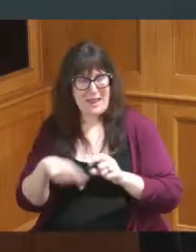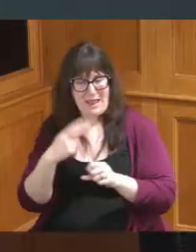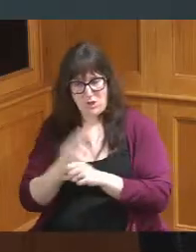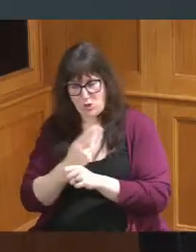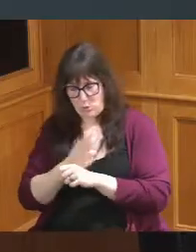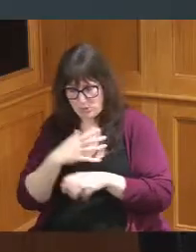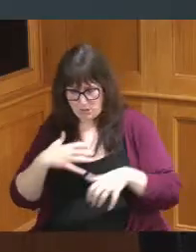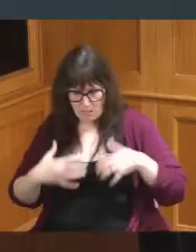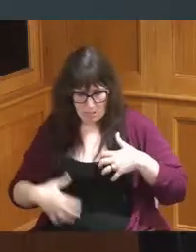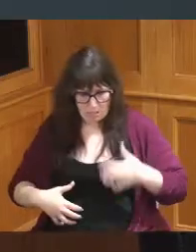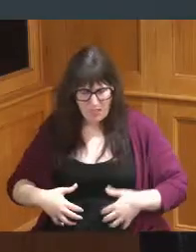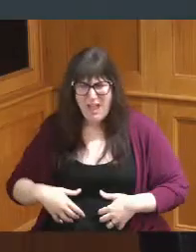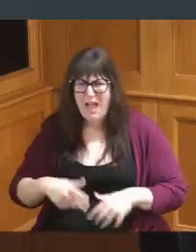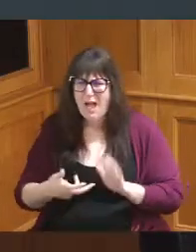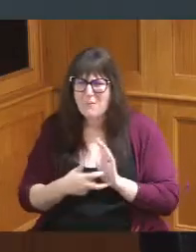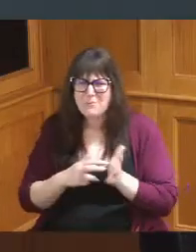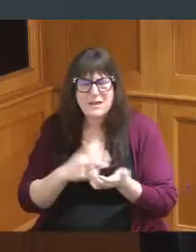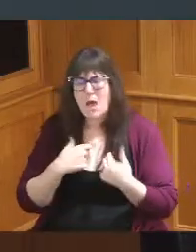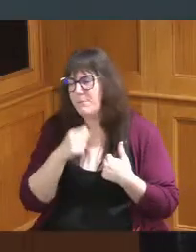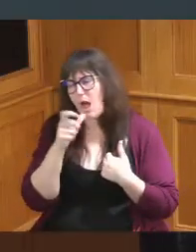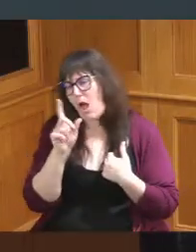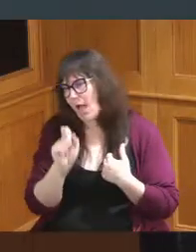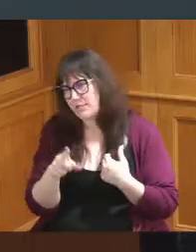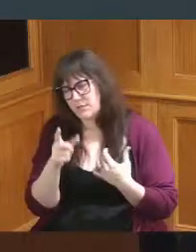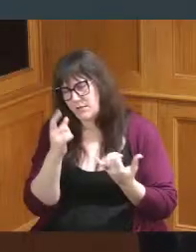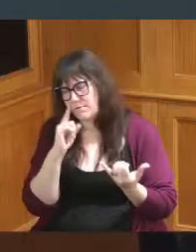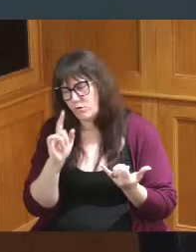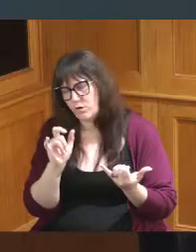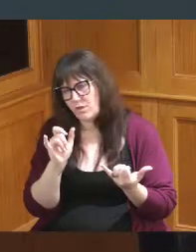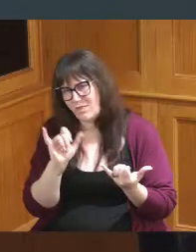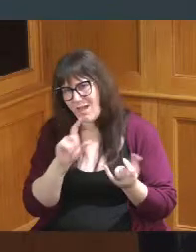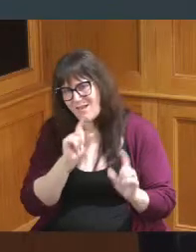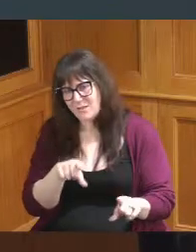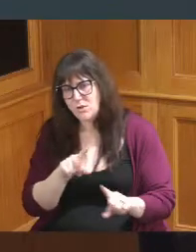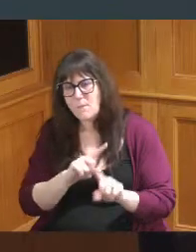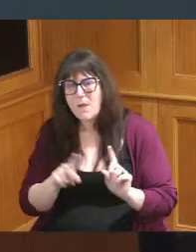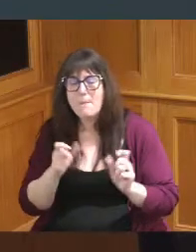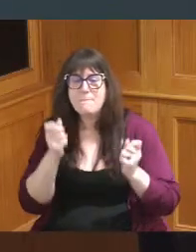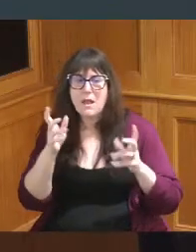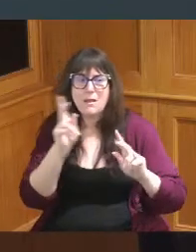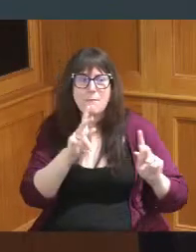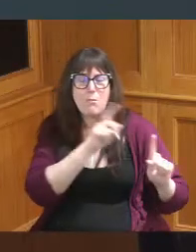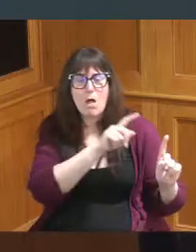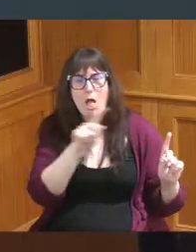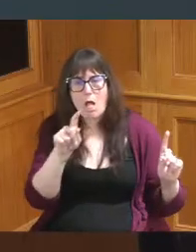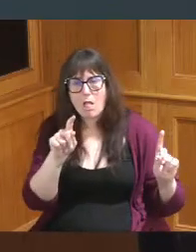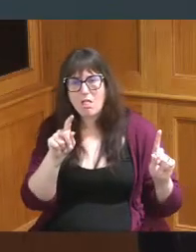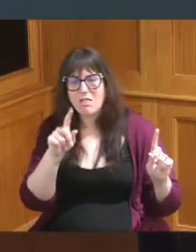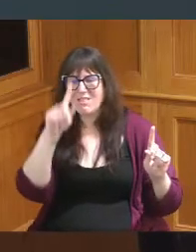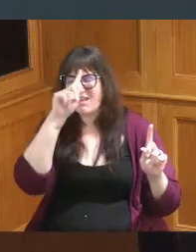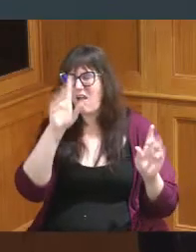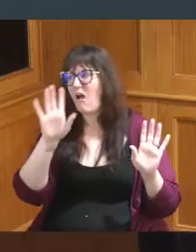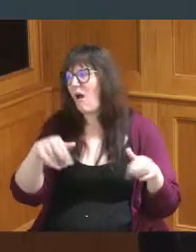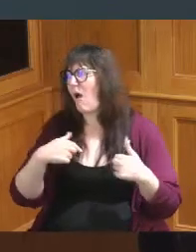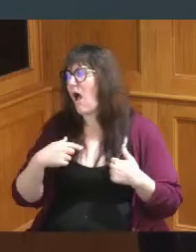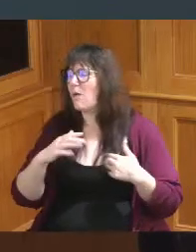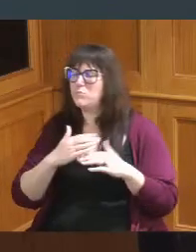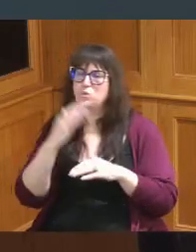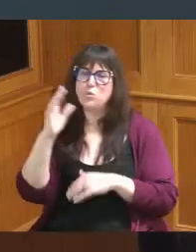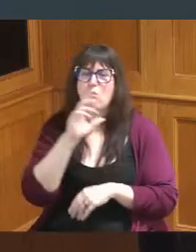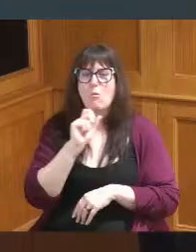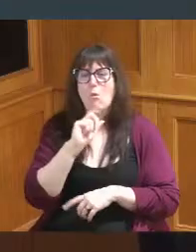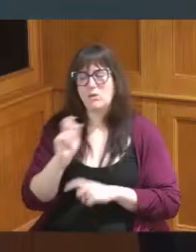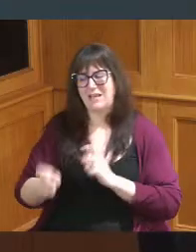I mean, is there an age? I'm not asking now for the answer, but I think a lot of people think I'm too old to give my liver.